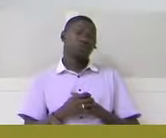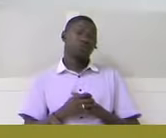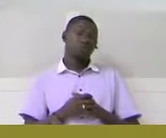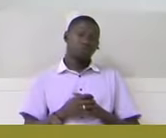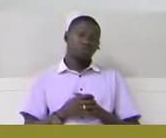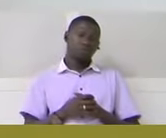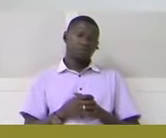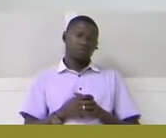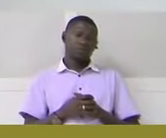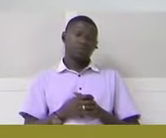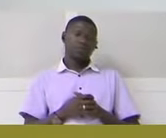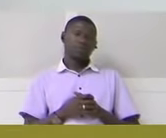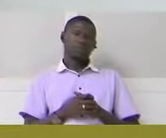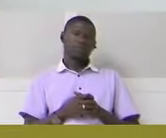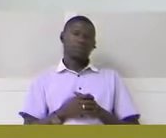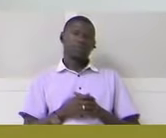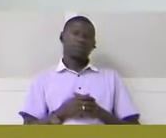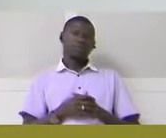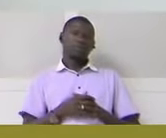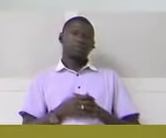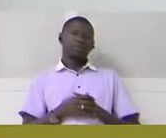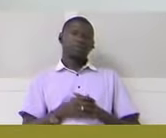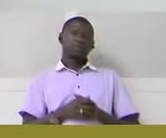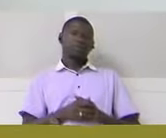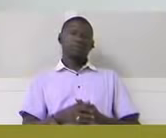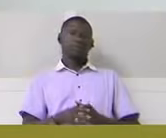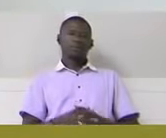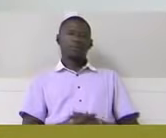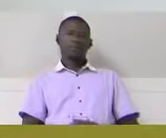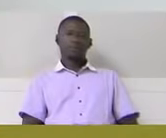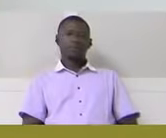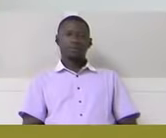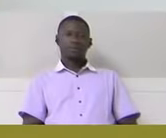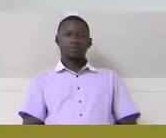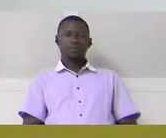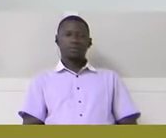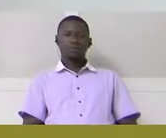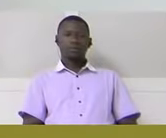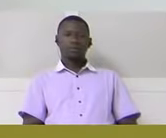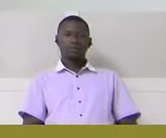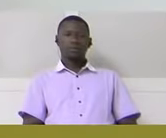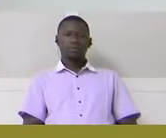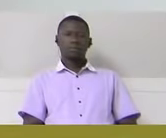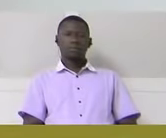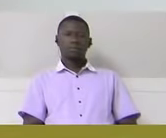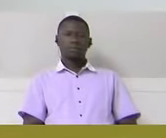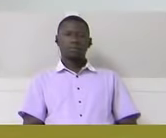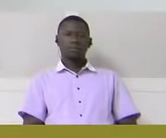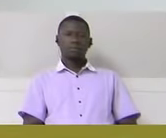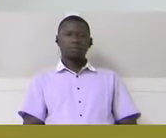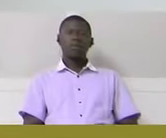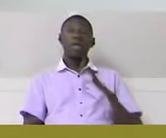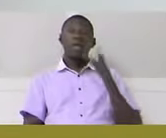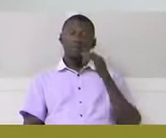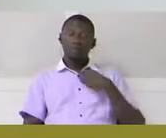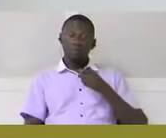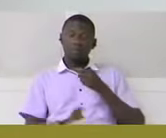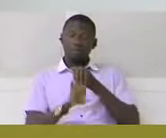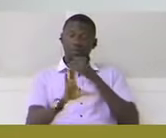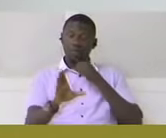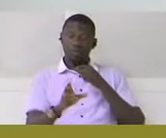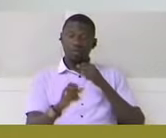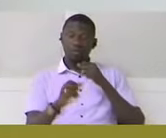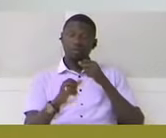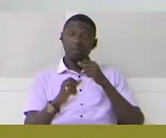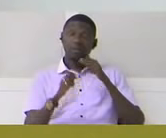na tankande kay malla fe ay toku ya fo ma ni kolu kono. If I was protecting the president, then I would have not mentioned all the accidents